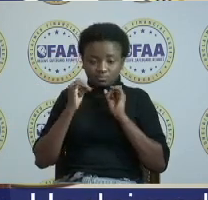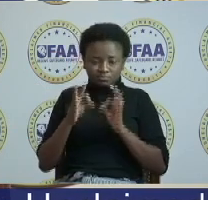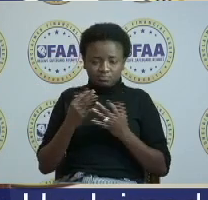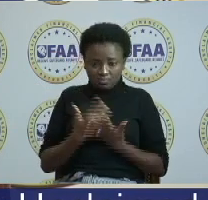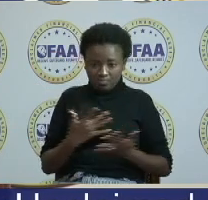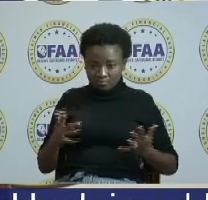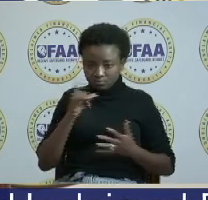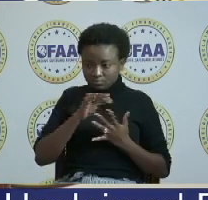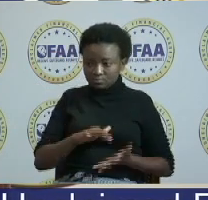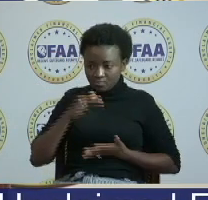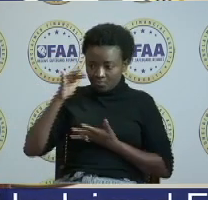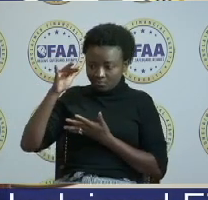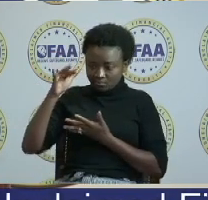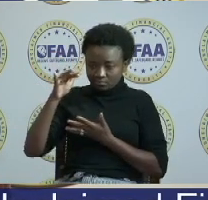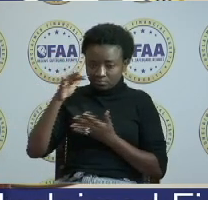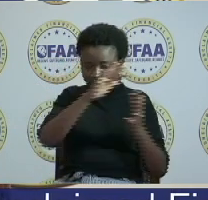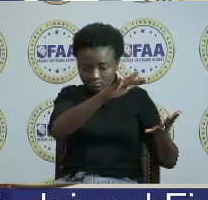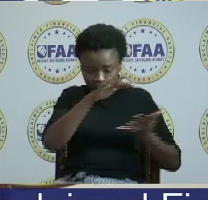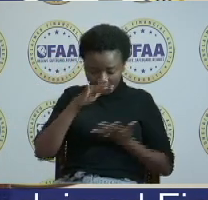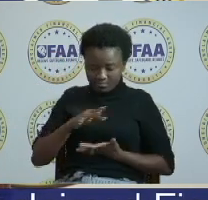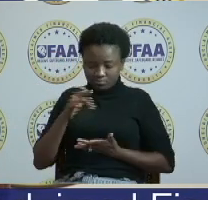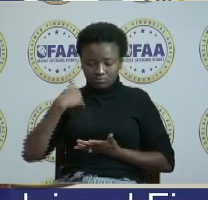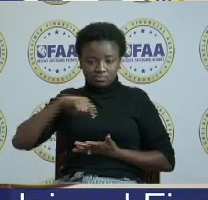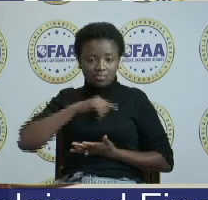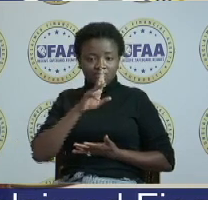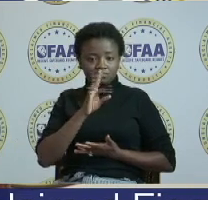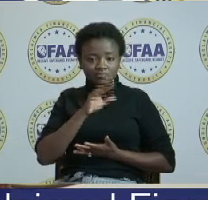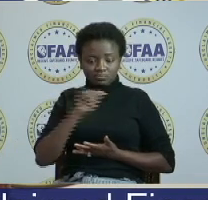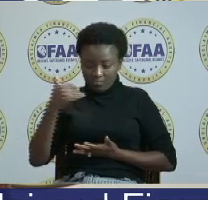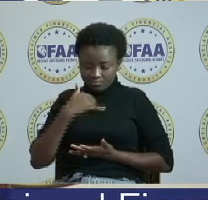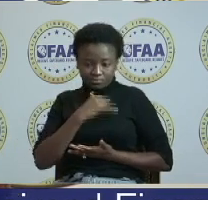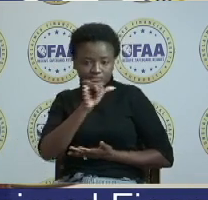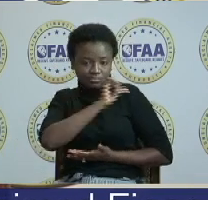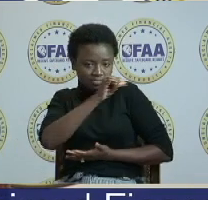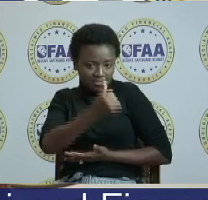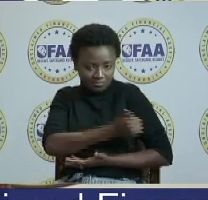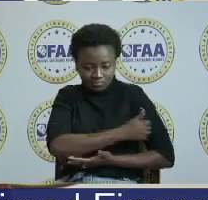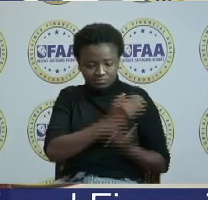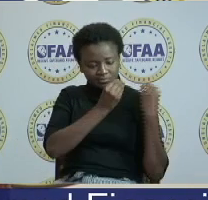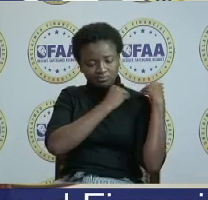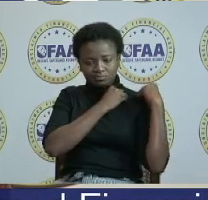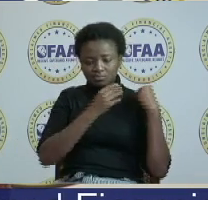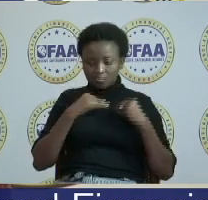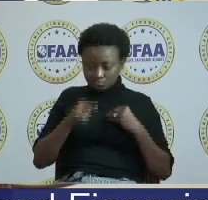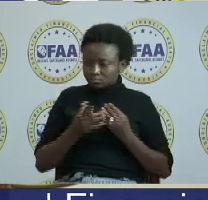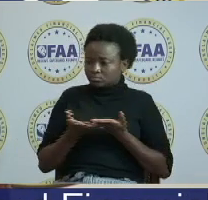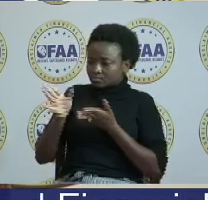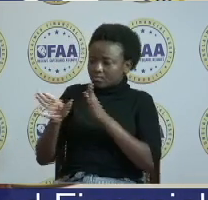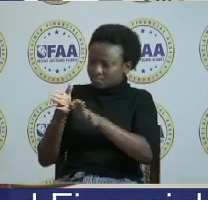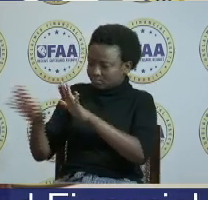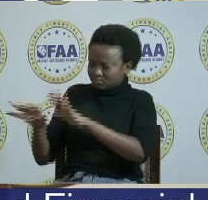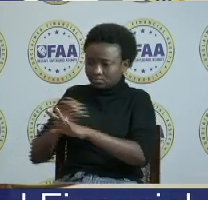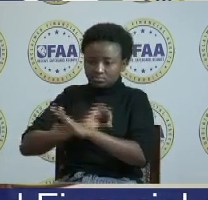have been submitted to the authority has now the mandate of reuniting these assets with the rightful